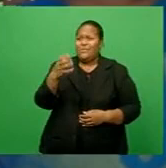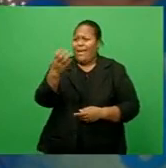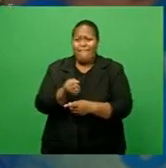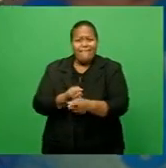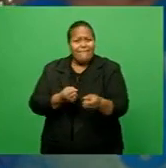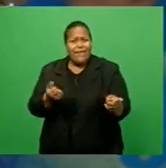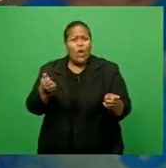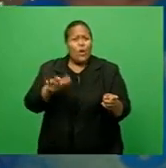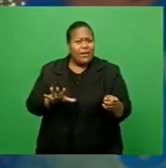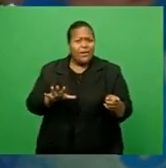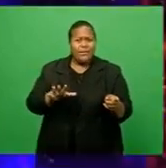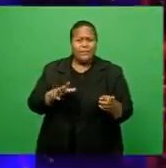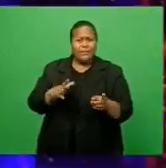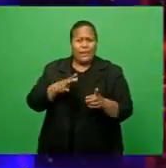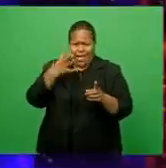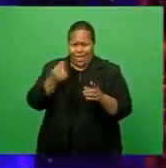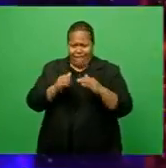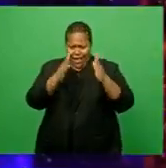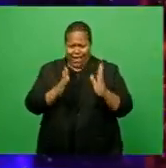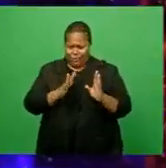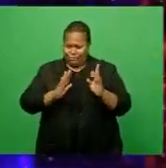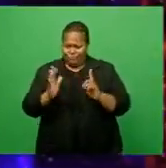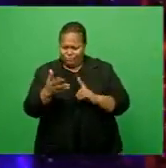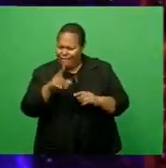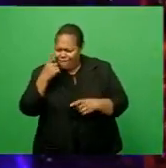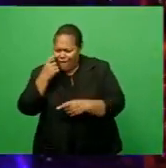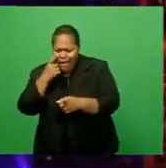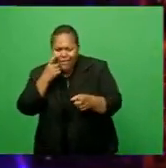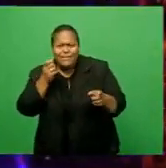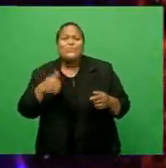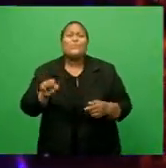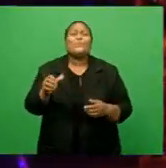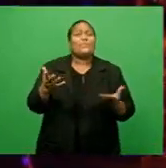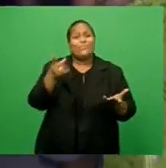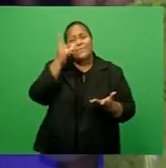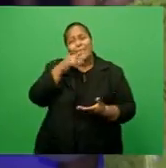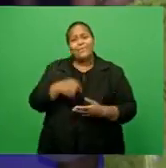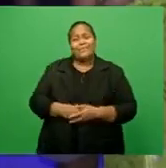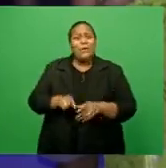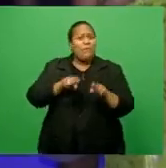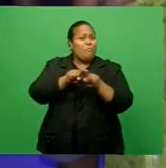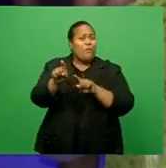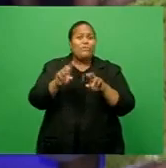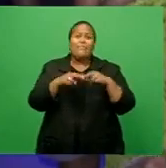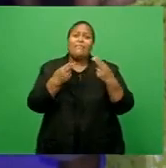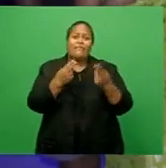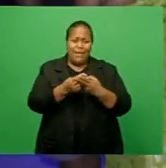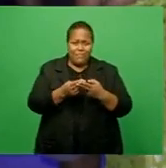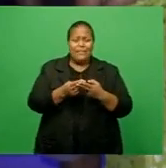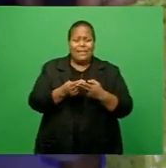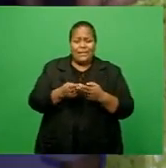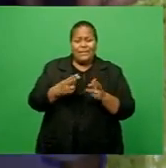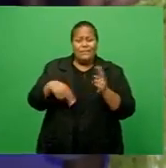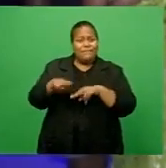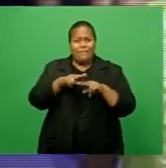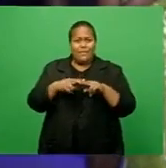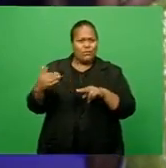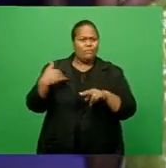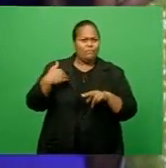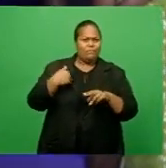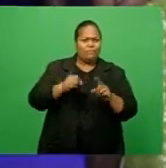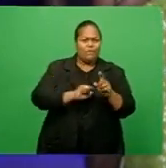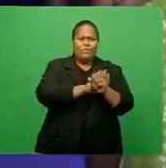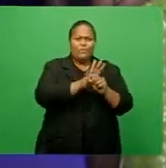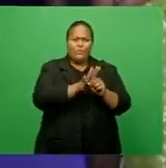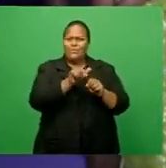like what's around your house. Most Hindu families in Fiji have been affected by the gripping effects of the pandemic. Many still